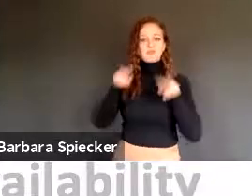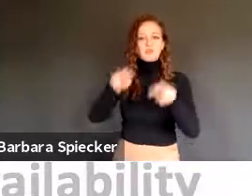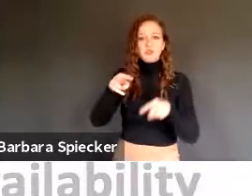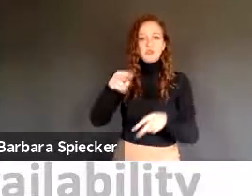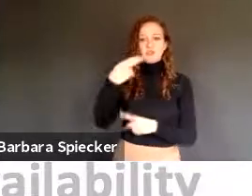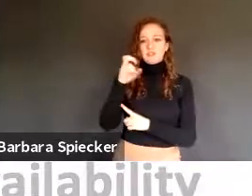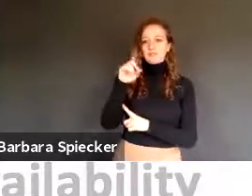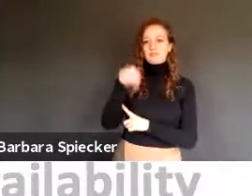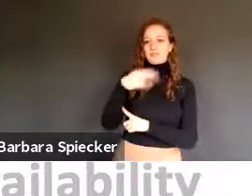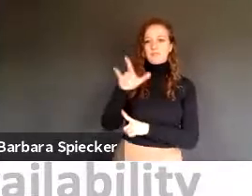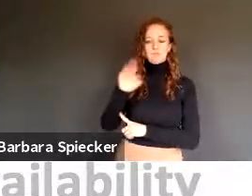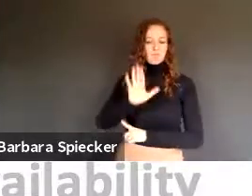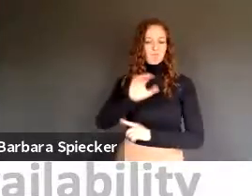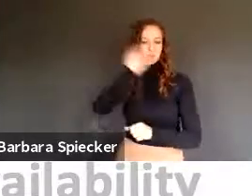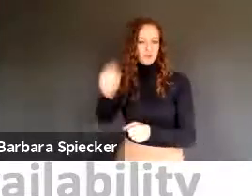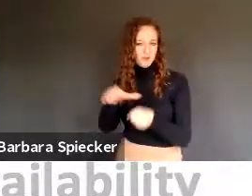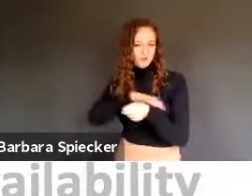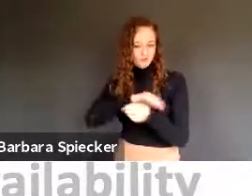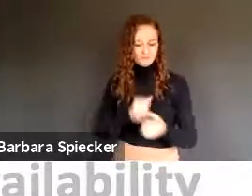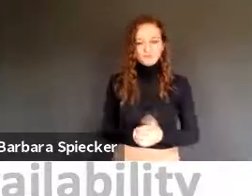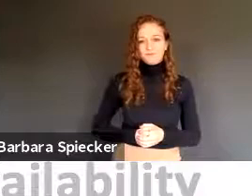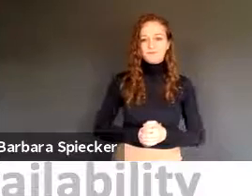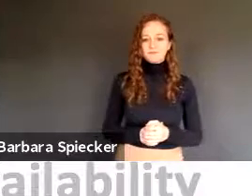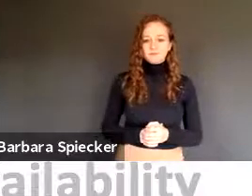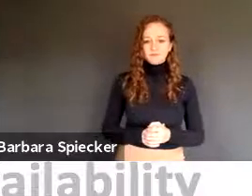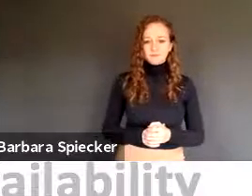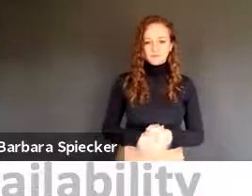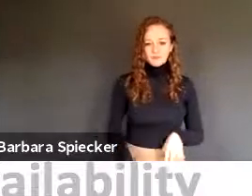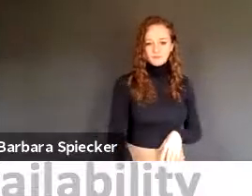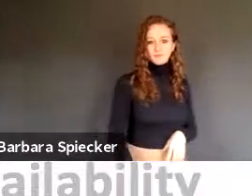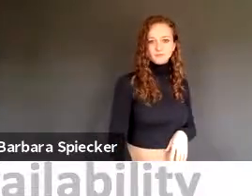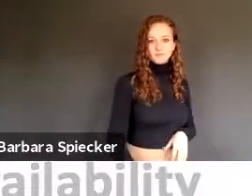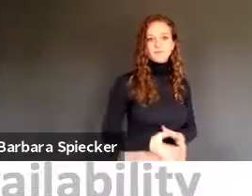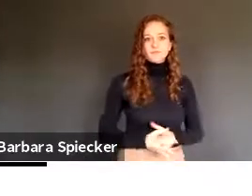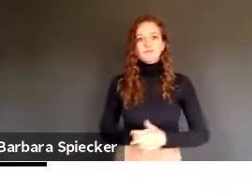availability. So now let's take a look at the percent cover of Hedophyllum.